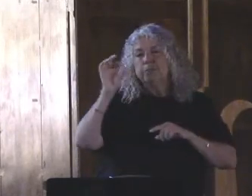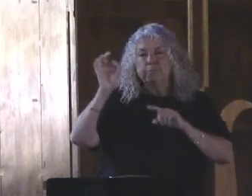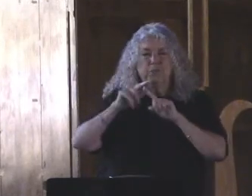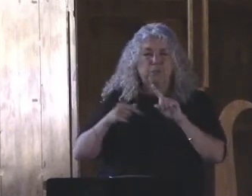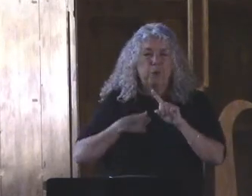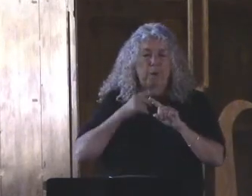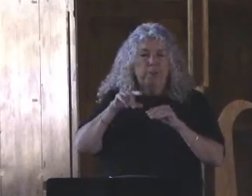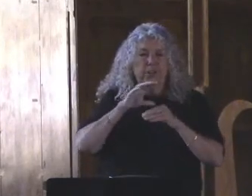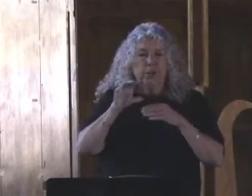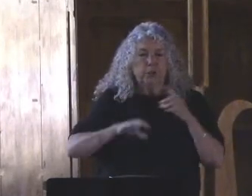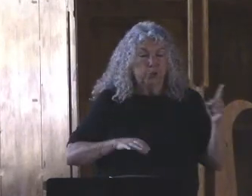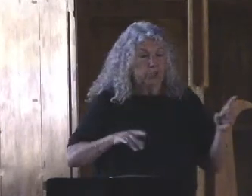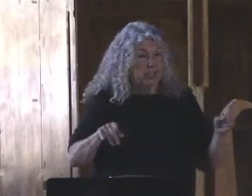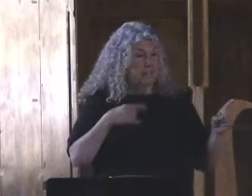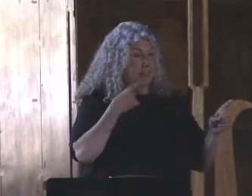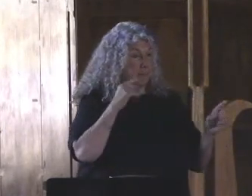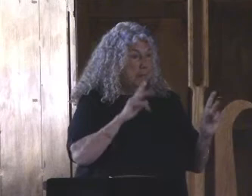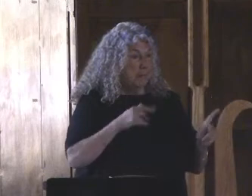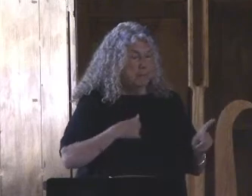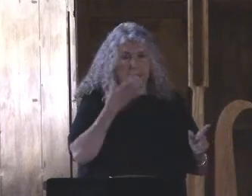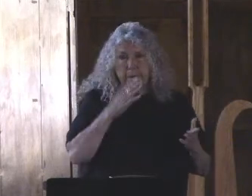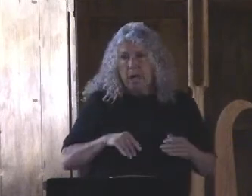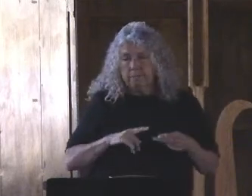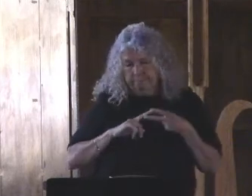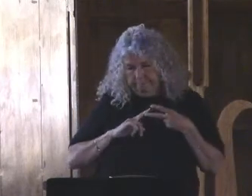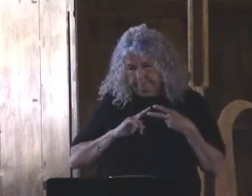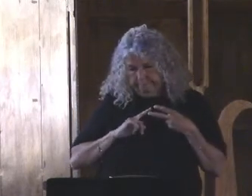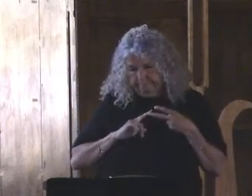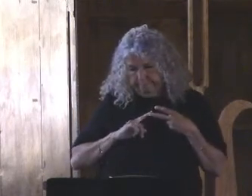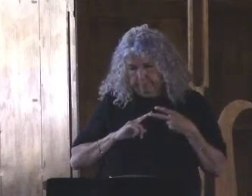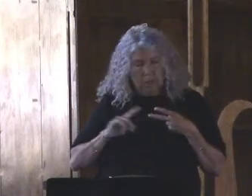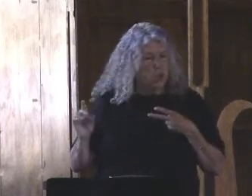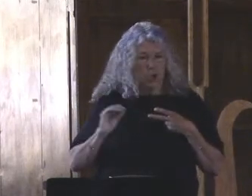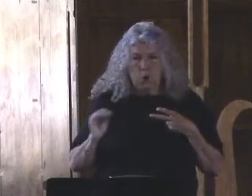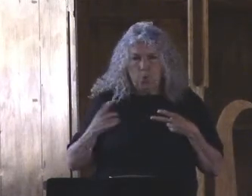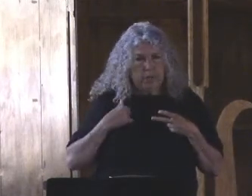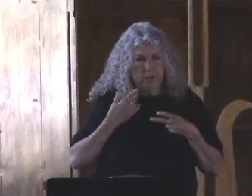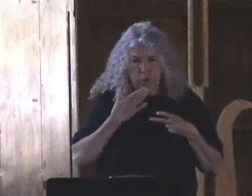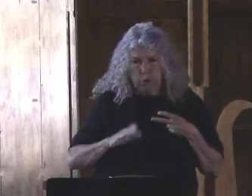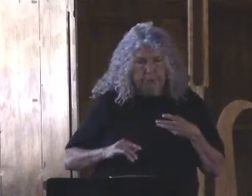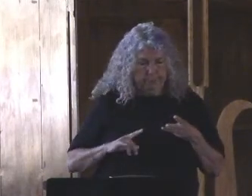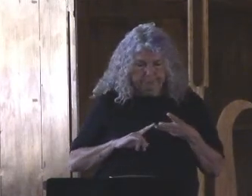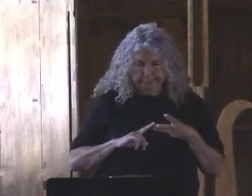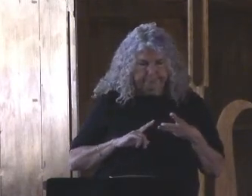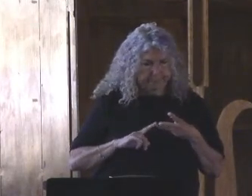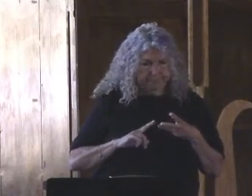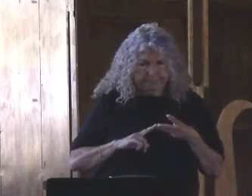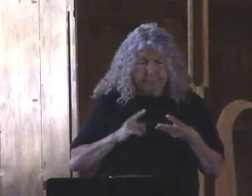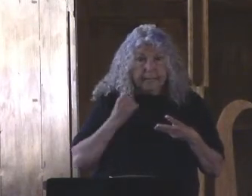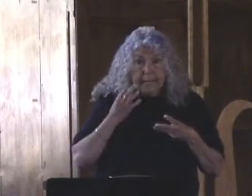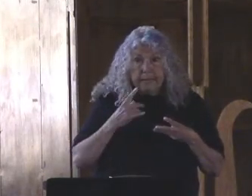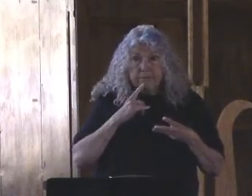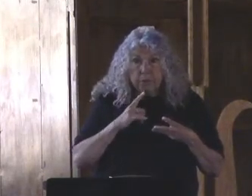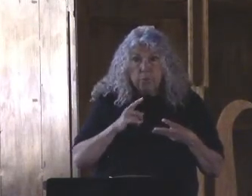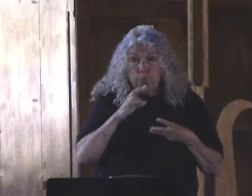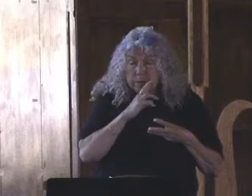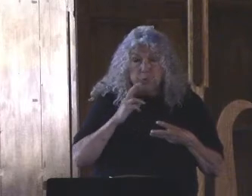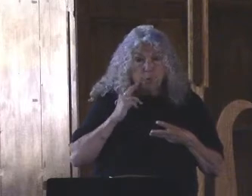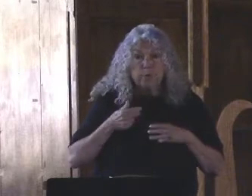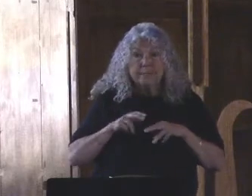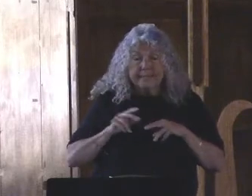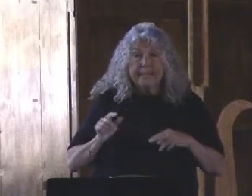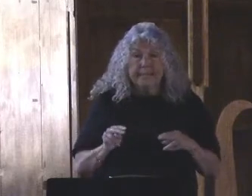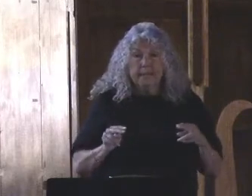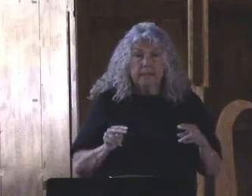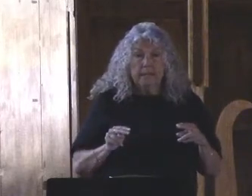this, which was that people are bad, no one is any good, and if the very restaurant we were